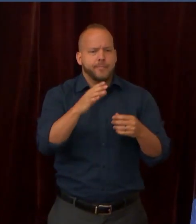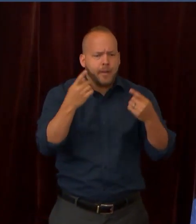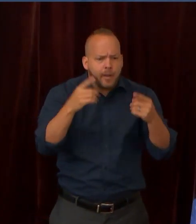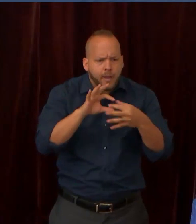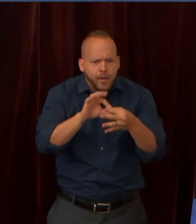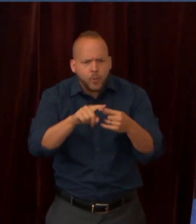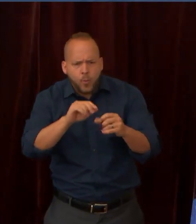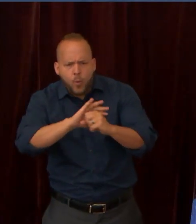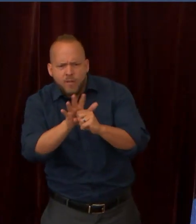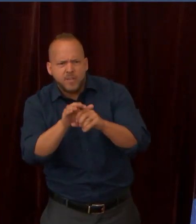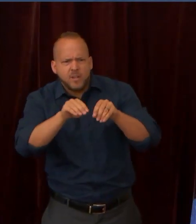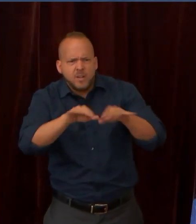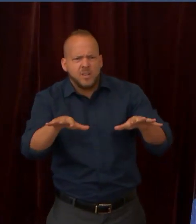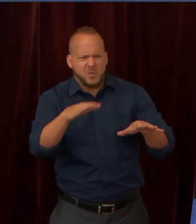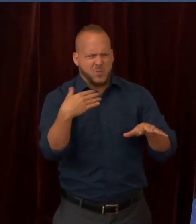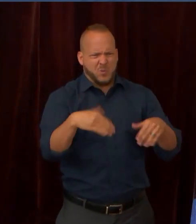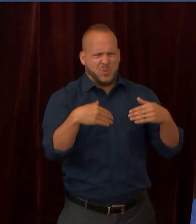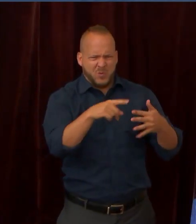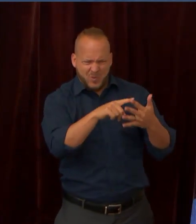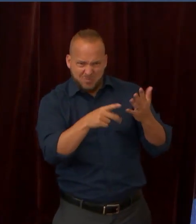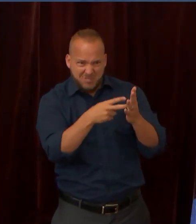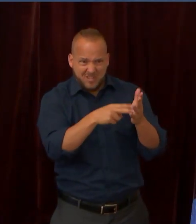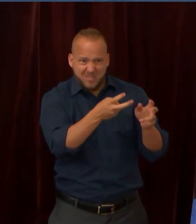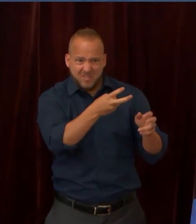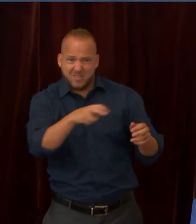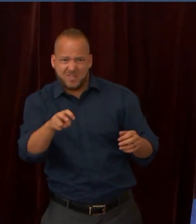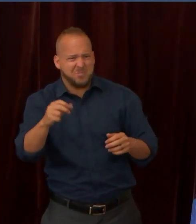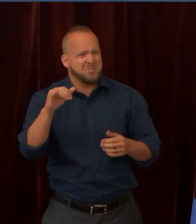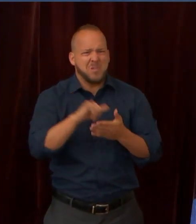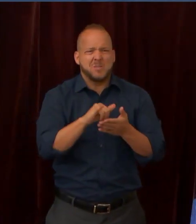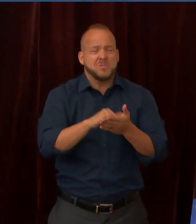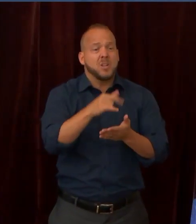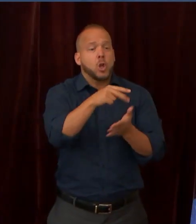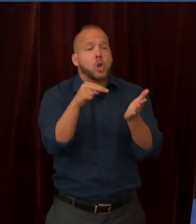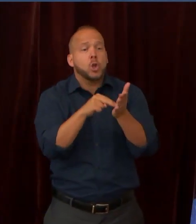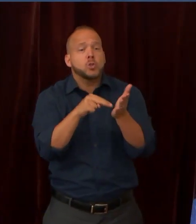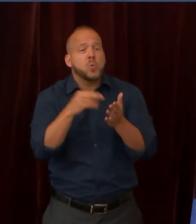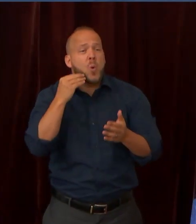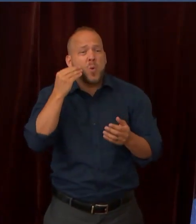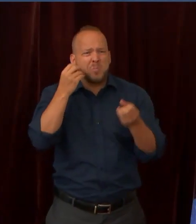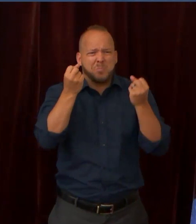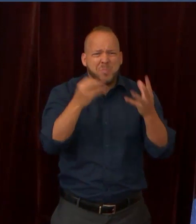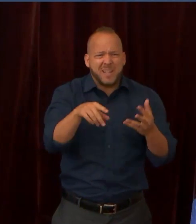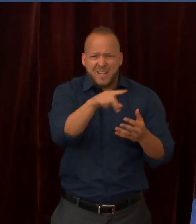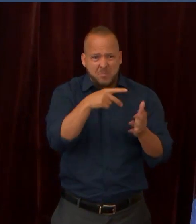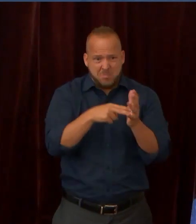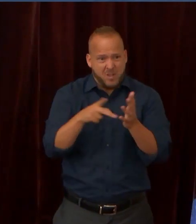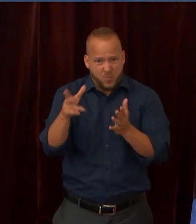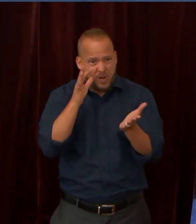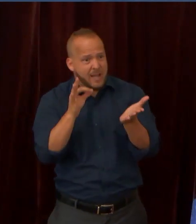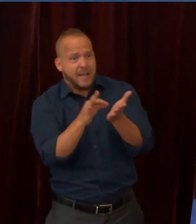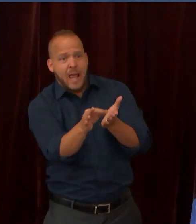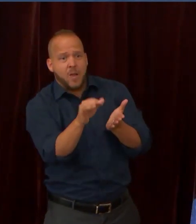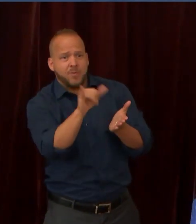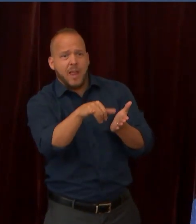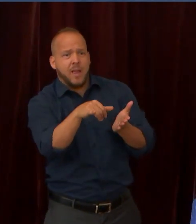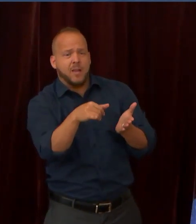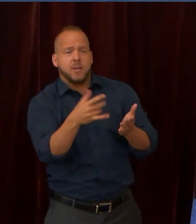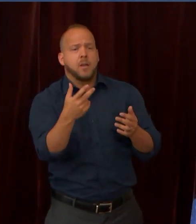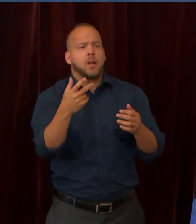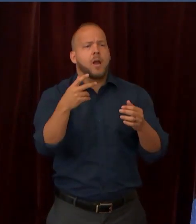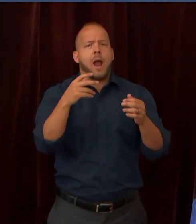familial contacts or clusters like nursing homes. So are you considering broadening those metrics for some of those counties as we move